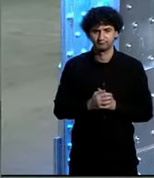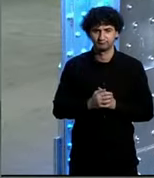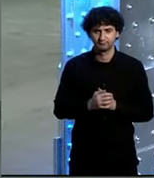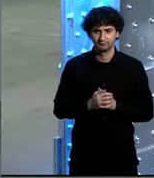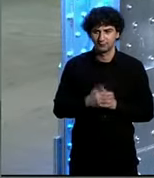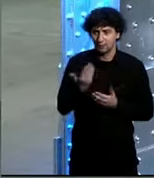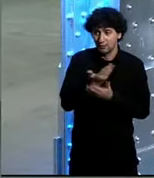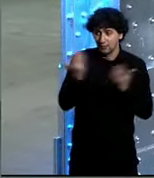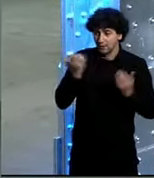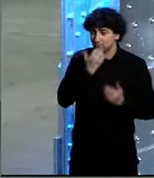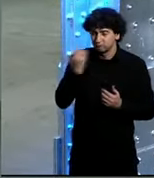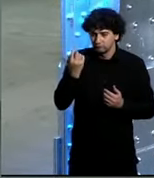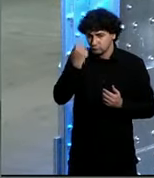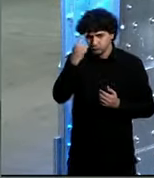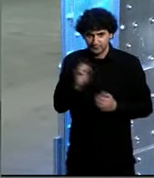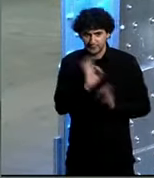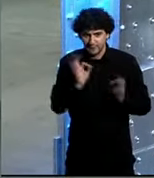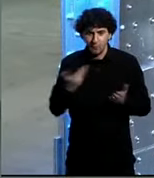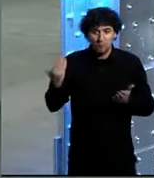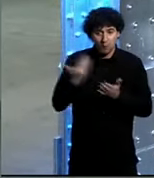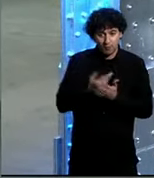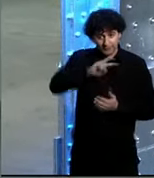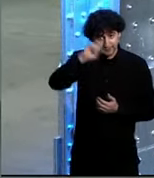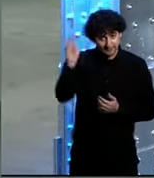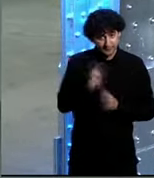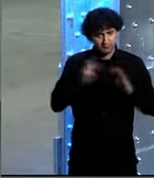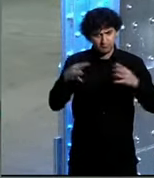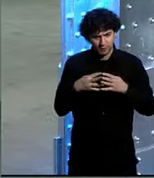a very interesting case. I think all of you